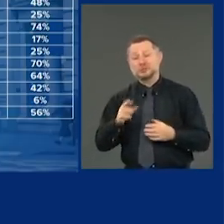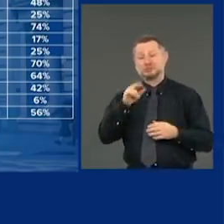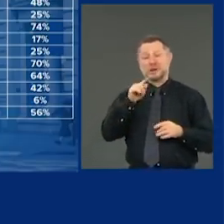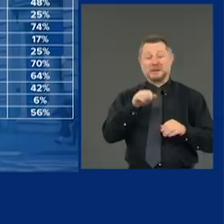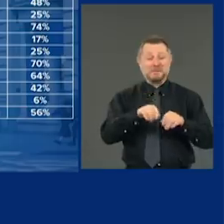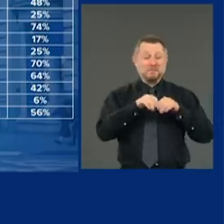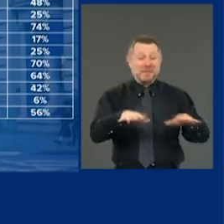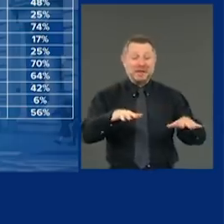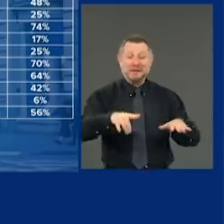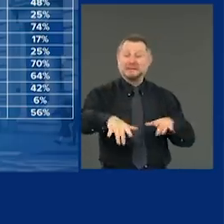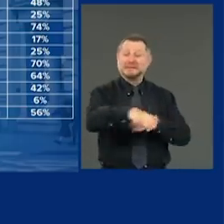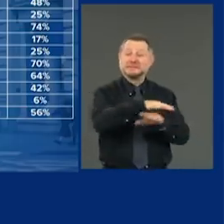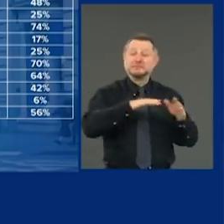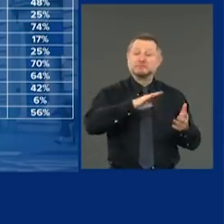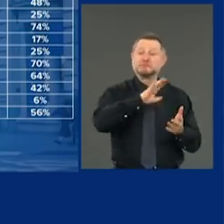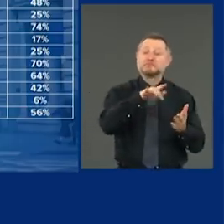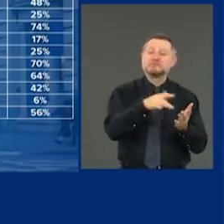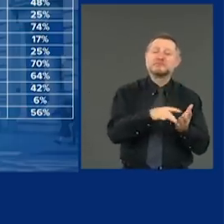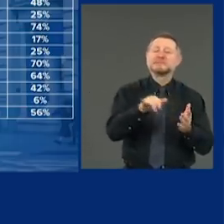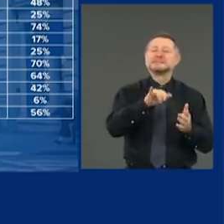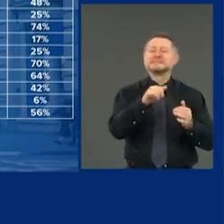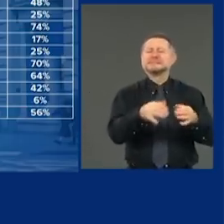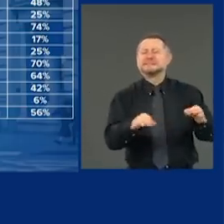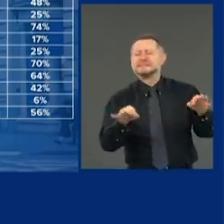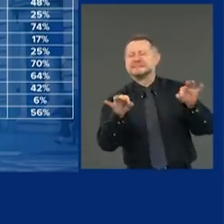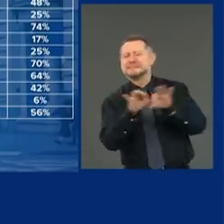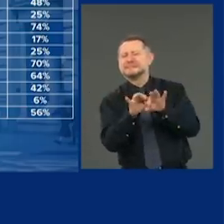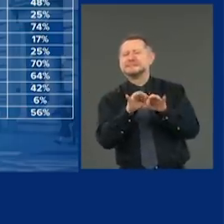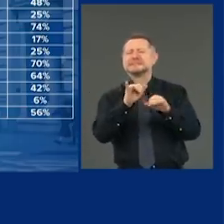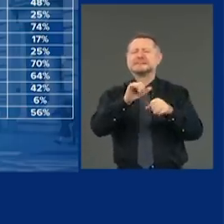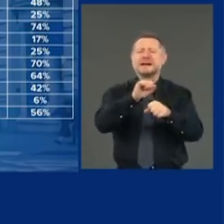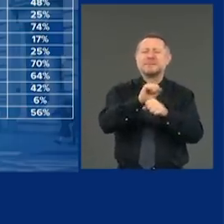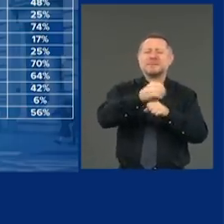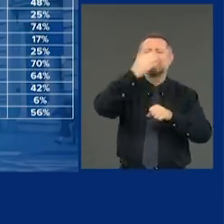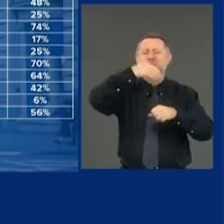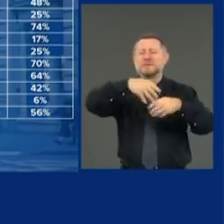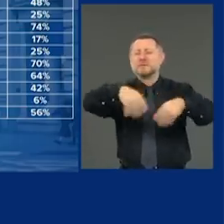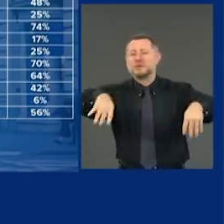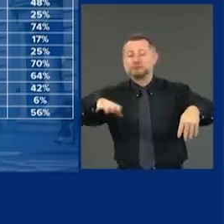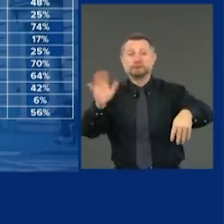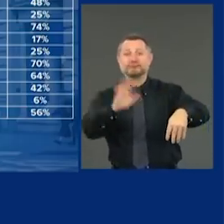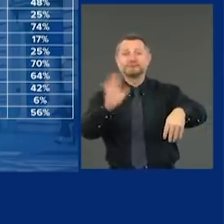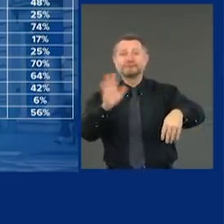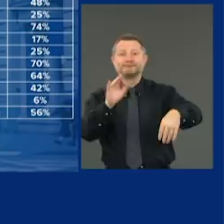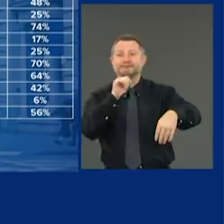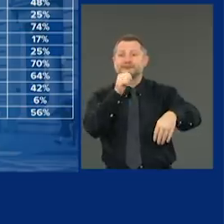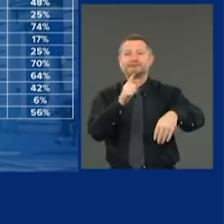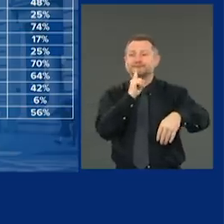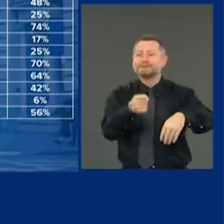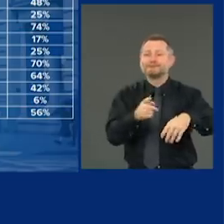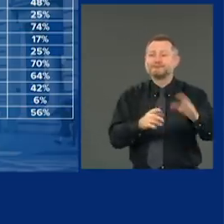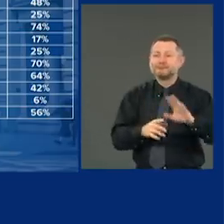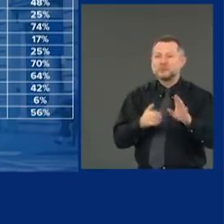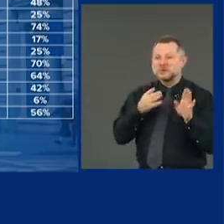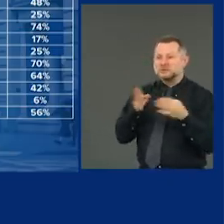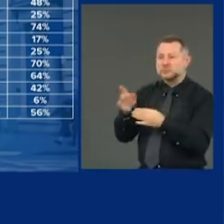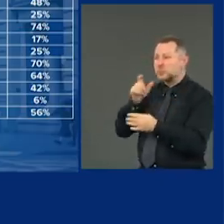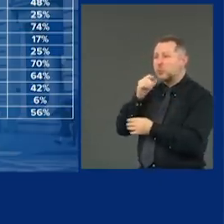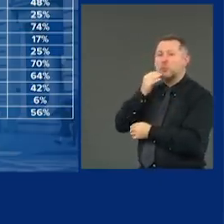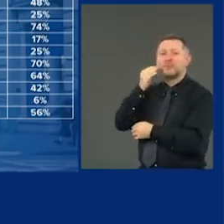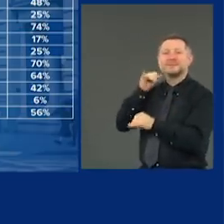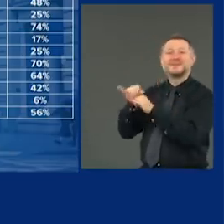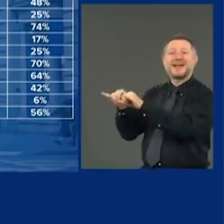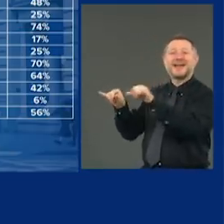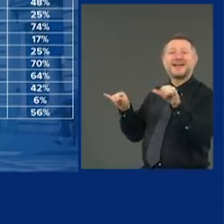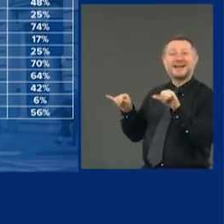among workers who have stayed home or who are unemployed. So it's spreading in the home, it's spreading in the community. We're